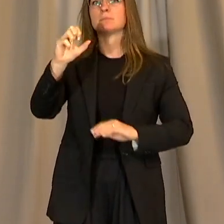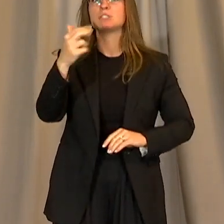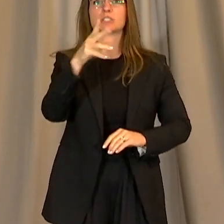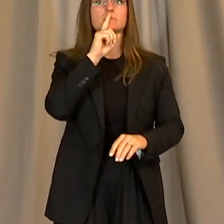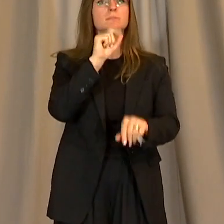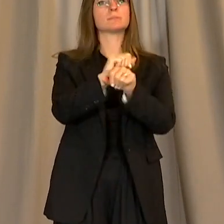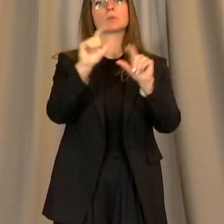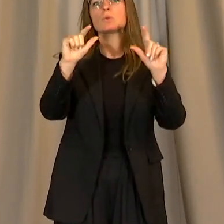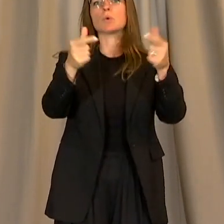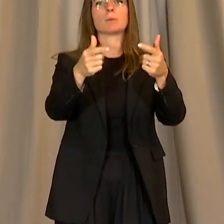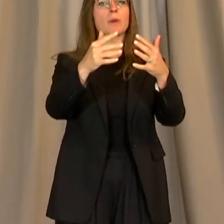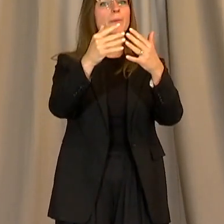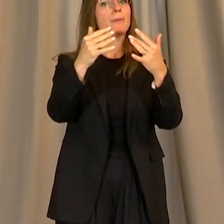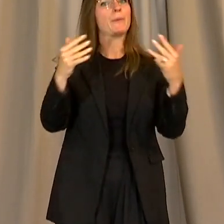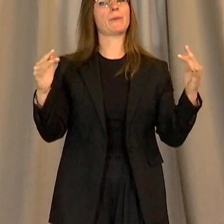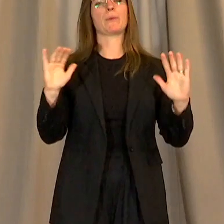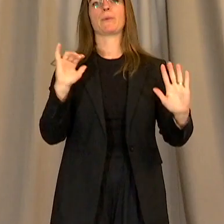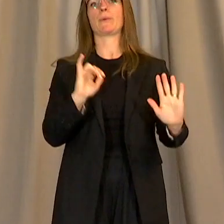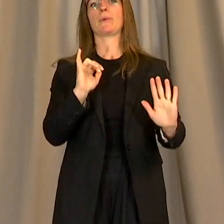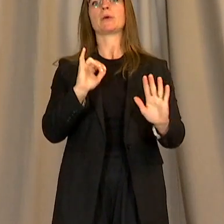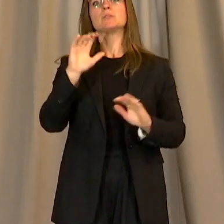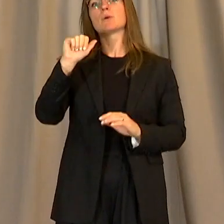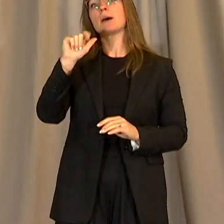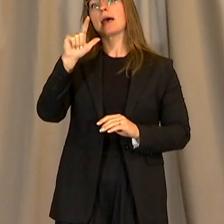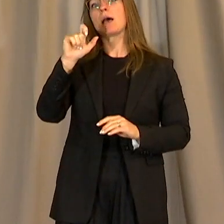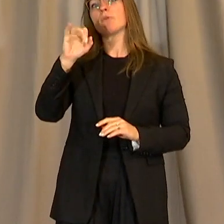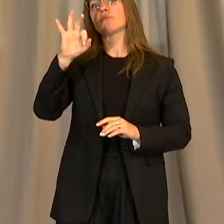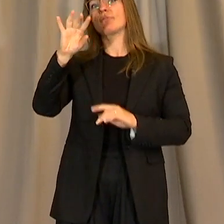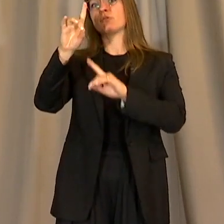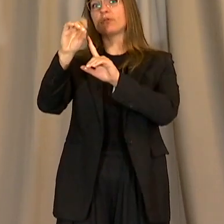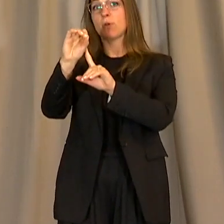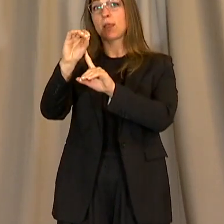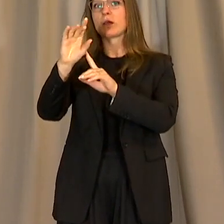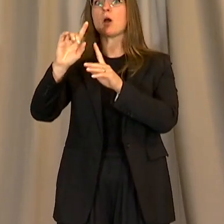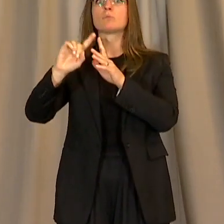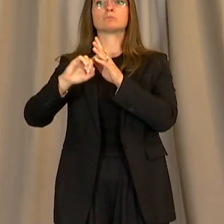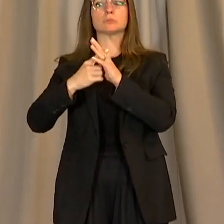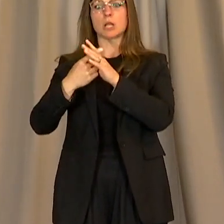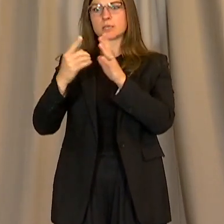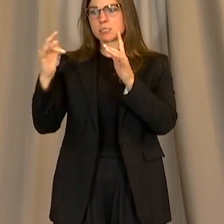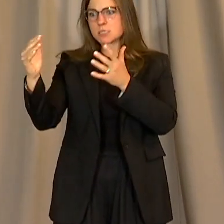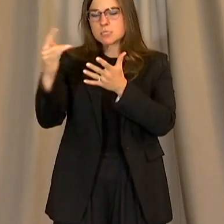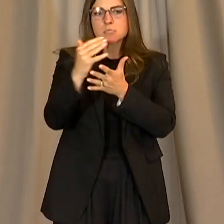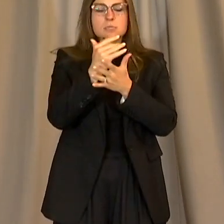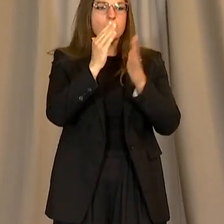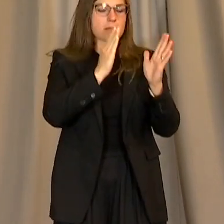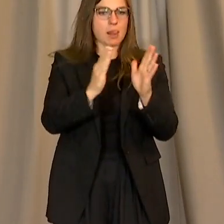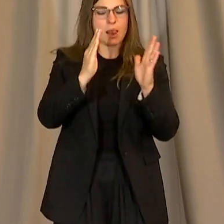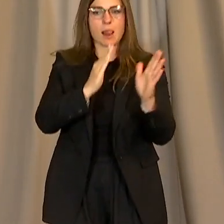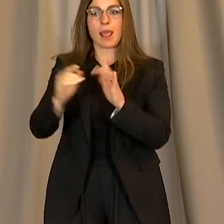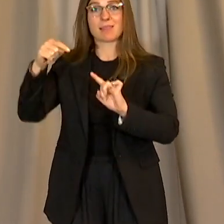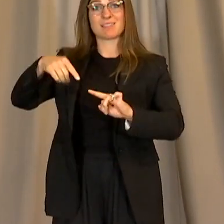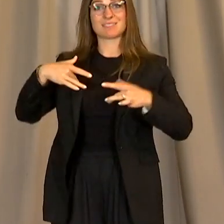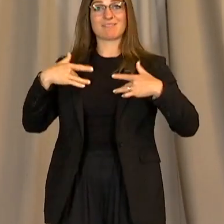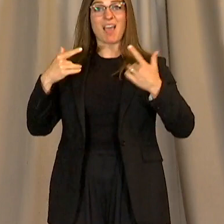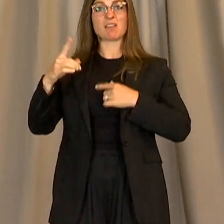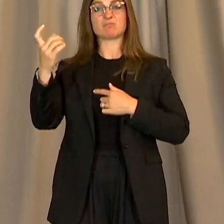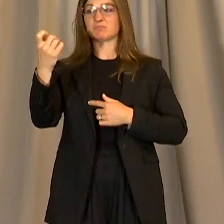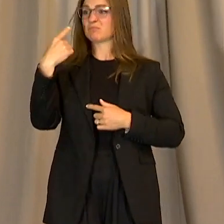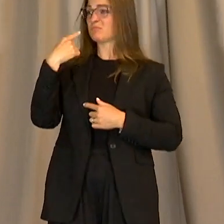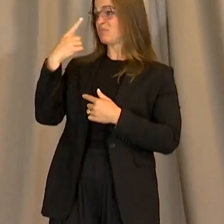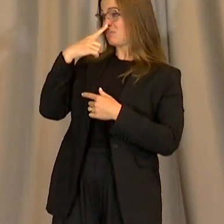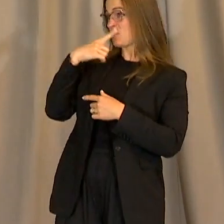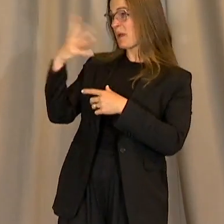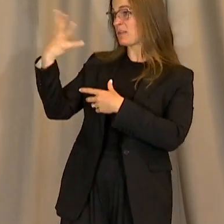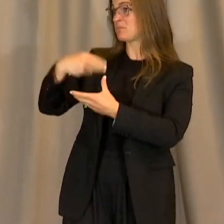group. So when Alfredo Hernandez started working on planning this and asked if I would join the planning team and then said, hey,